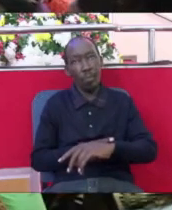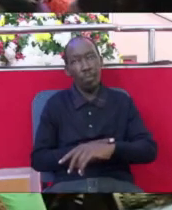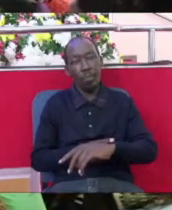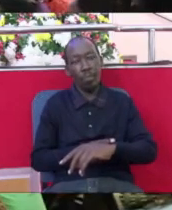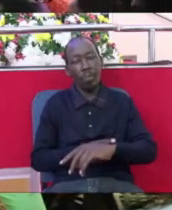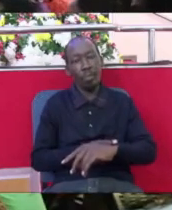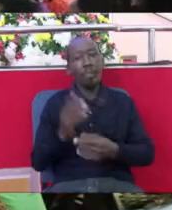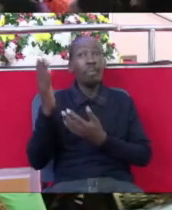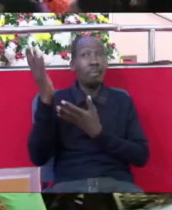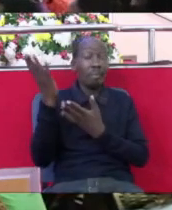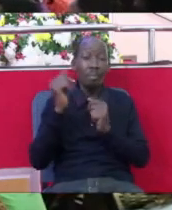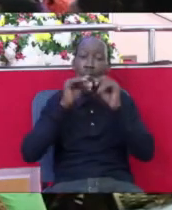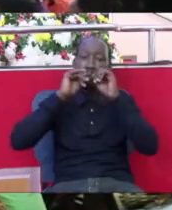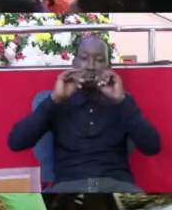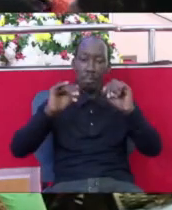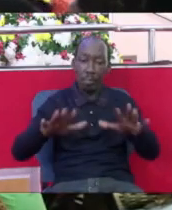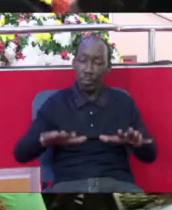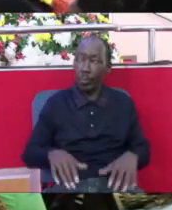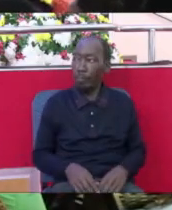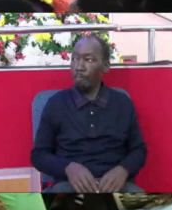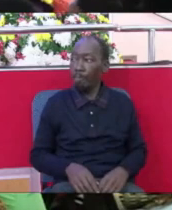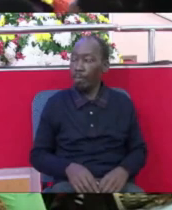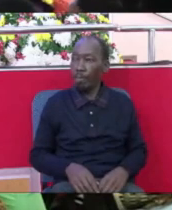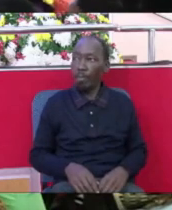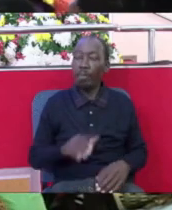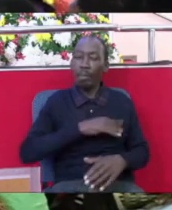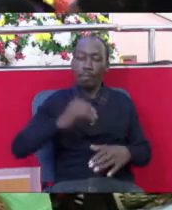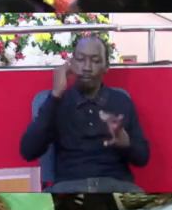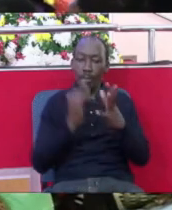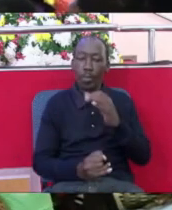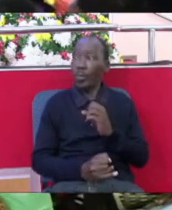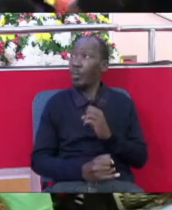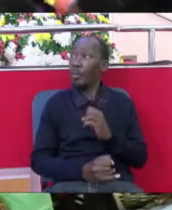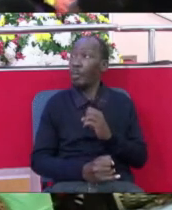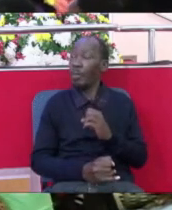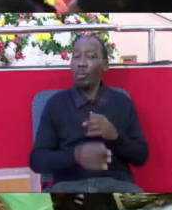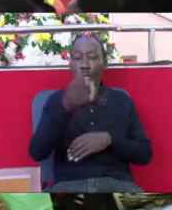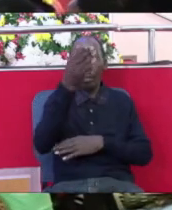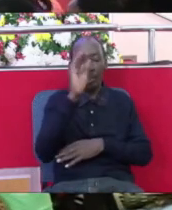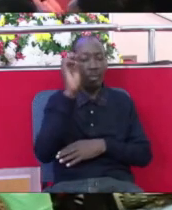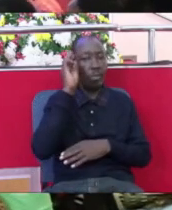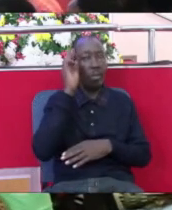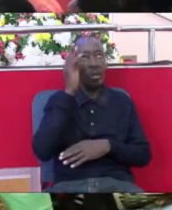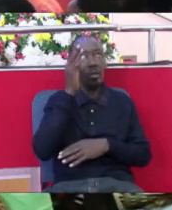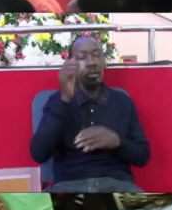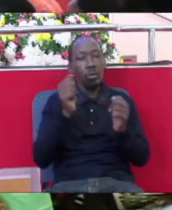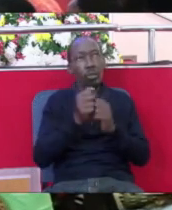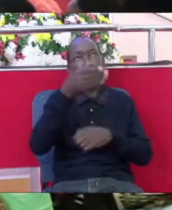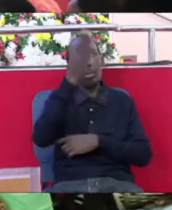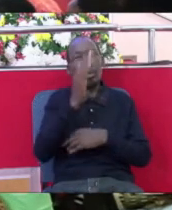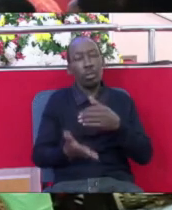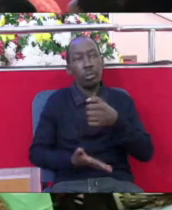hatujatarajia. And with an unexpected blessing. Na baraka ambayo hatujatarajia. And finally. Na mwishowe. God, when with God's help.